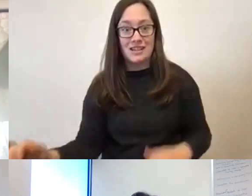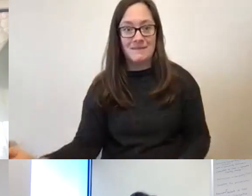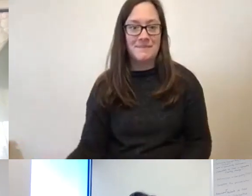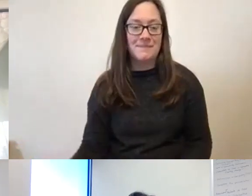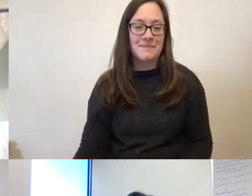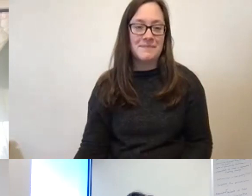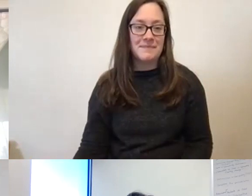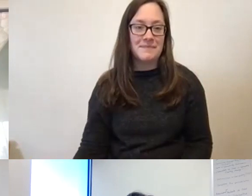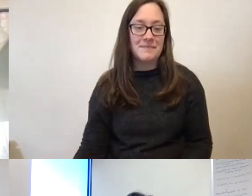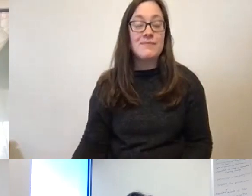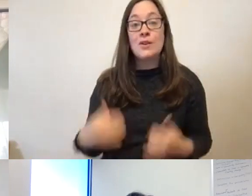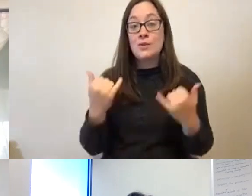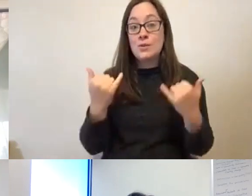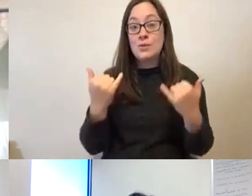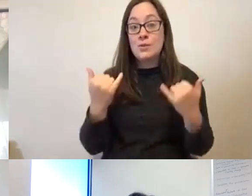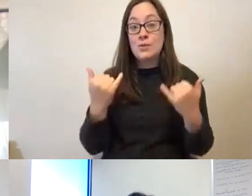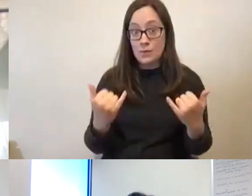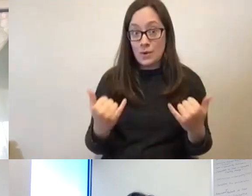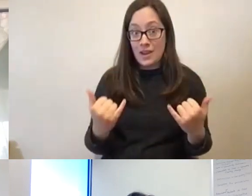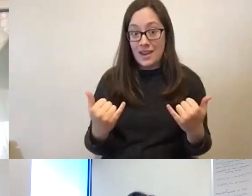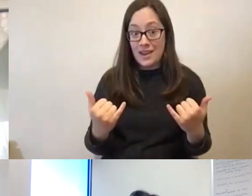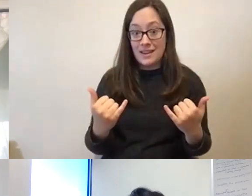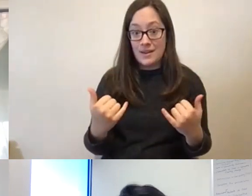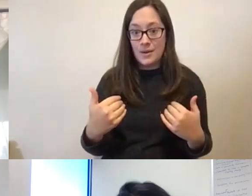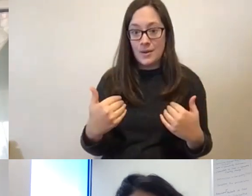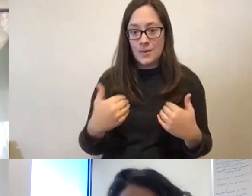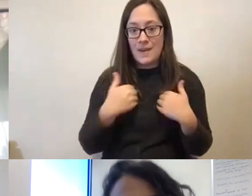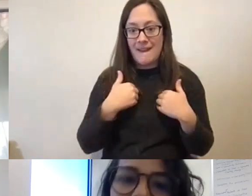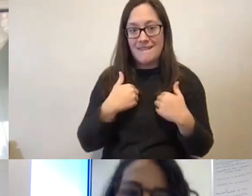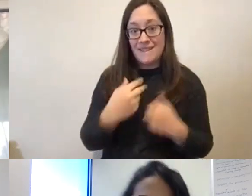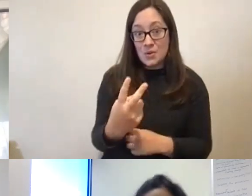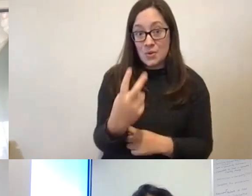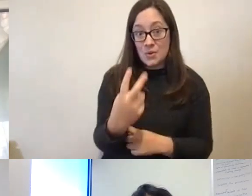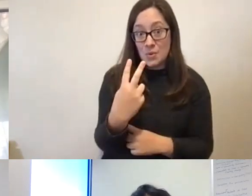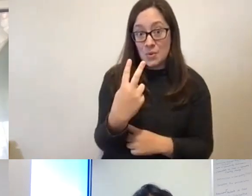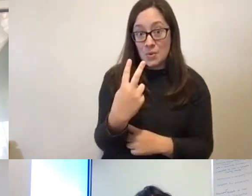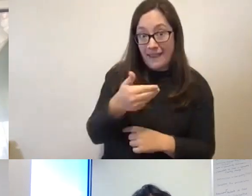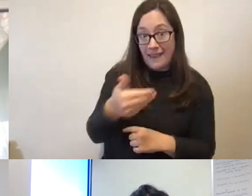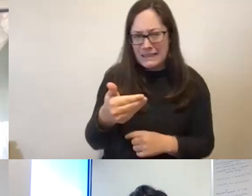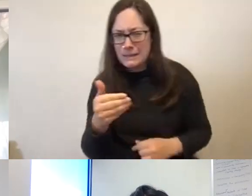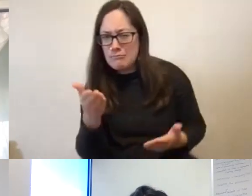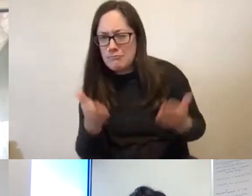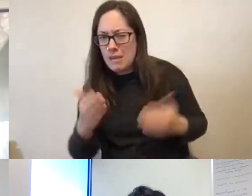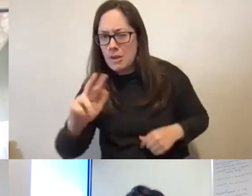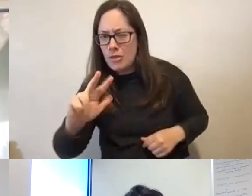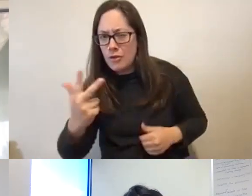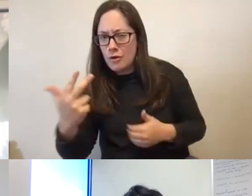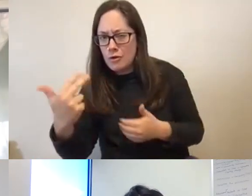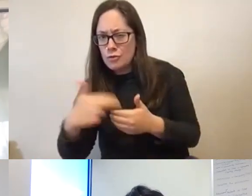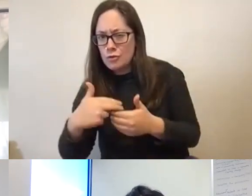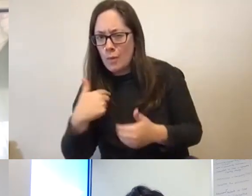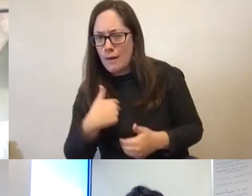And so today we have at least two guests. I'm expecting a potential third, but at least